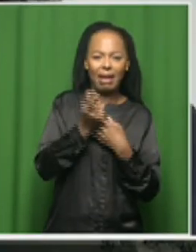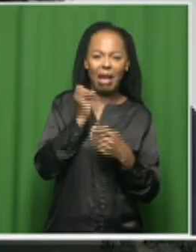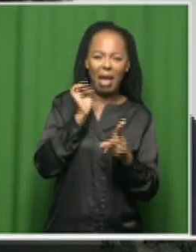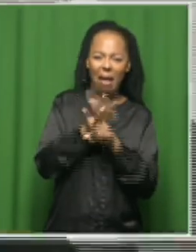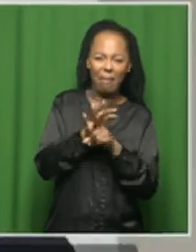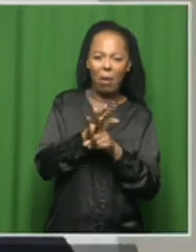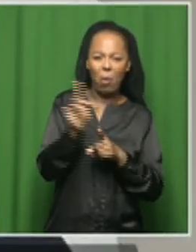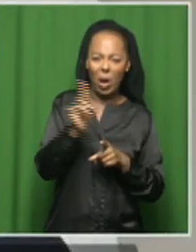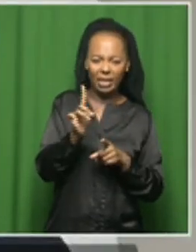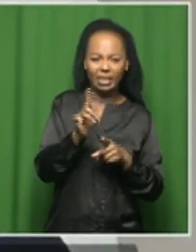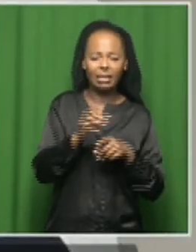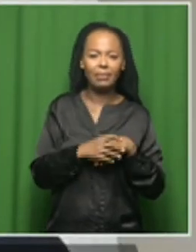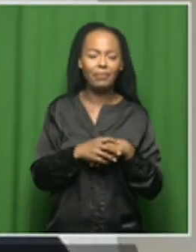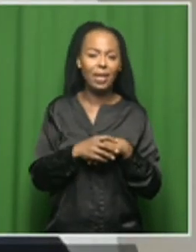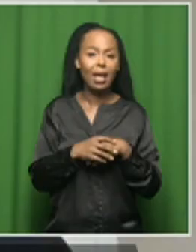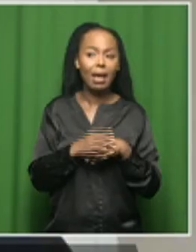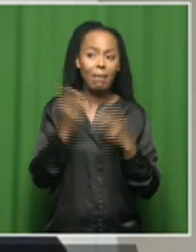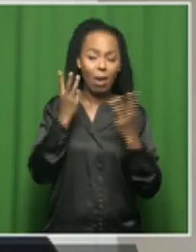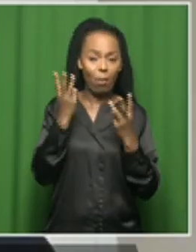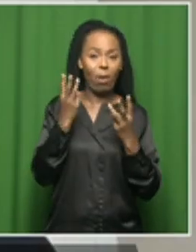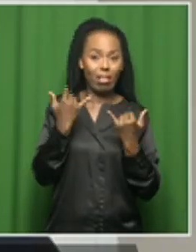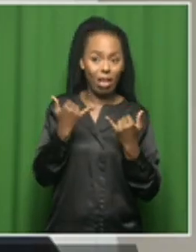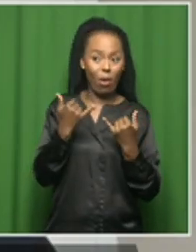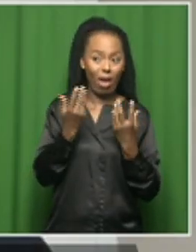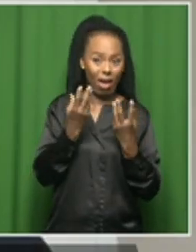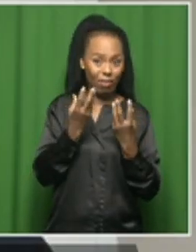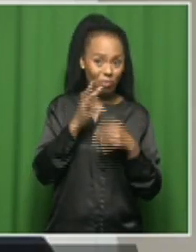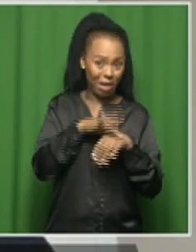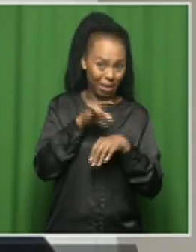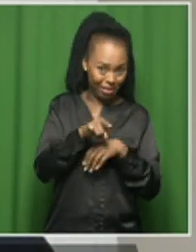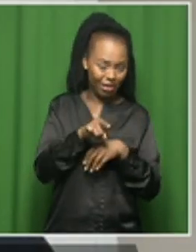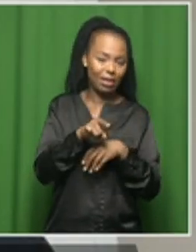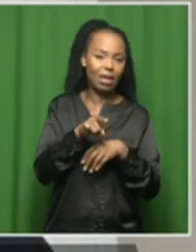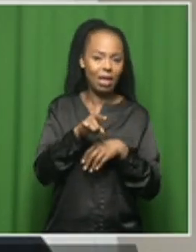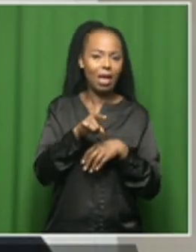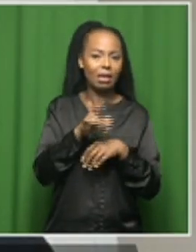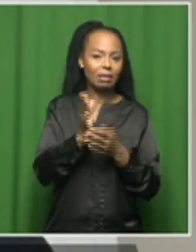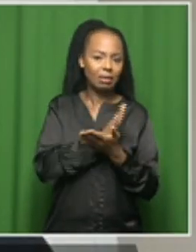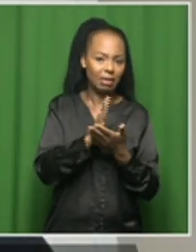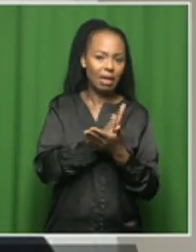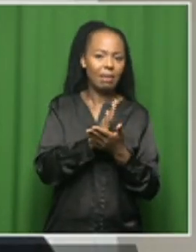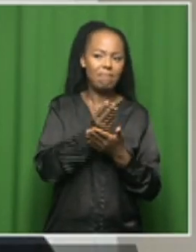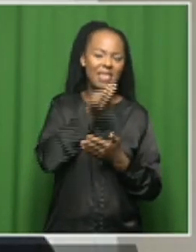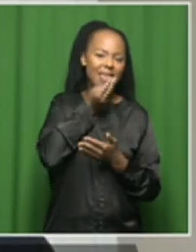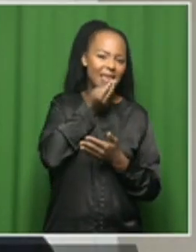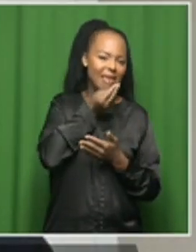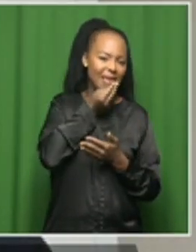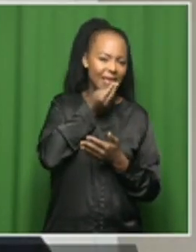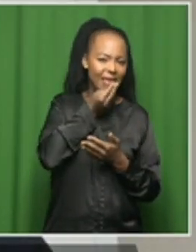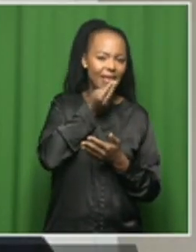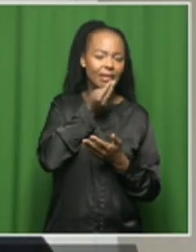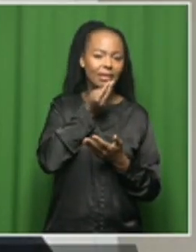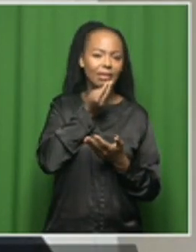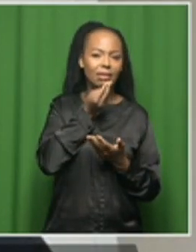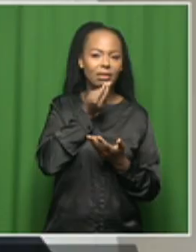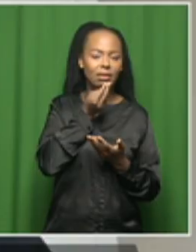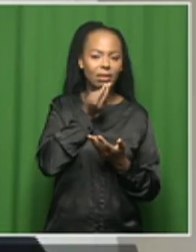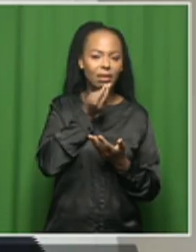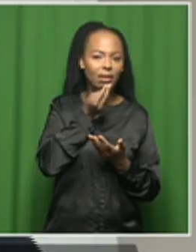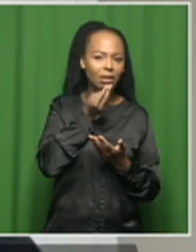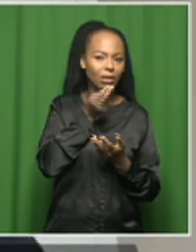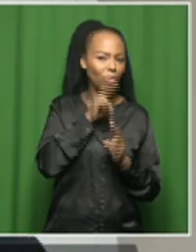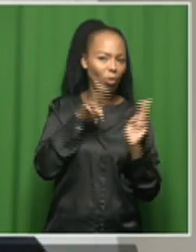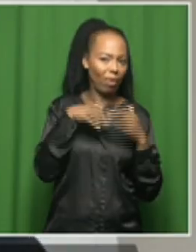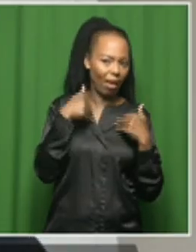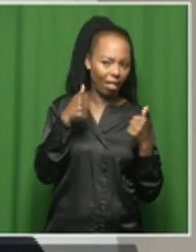So people who have gout, the concerning thing is people who eat a diet that is rich in purines. So, for example, that's